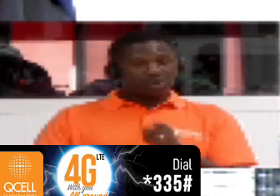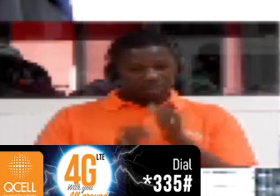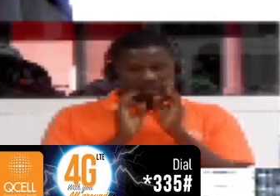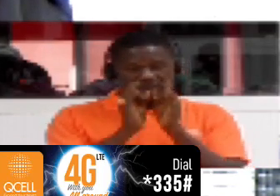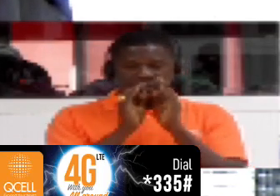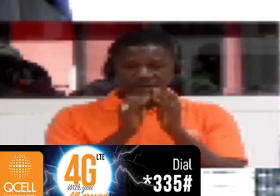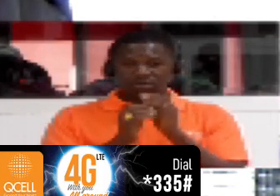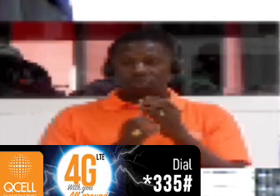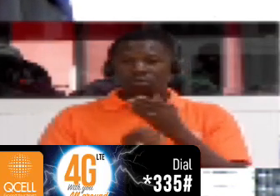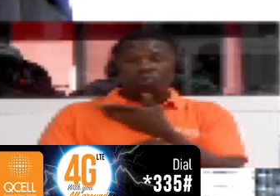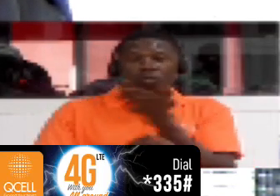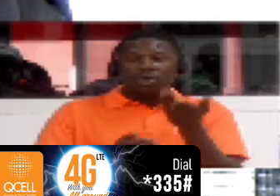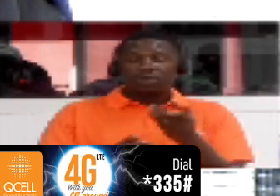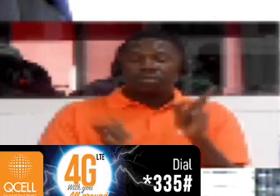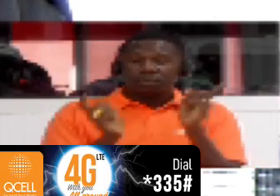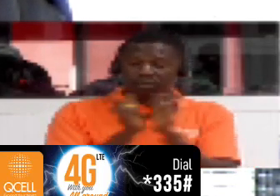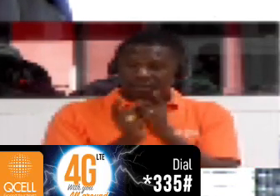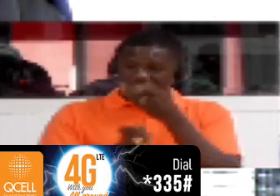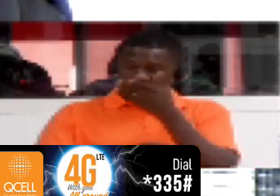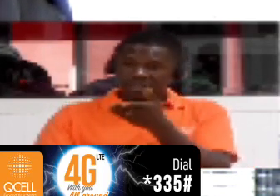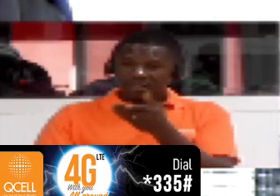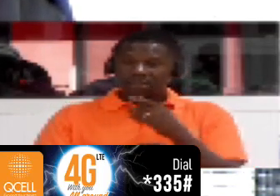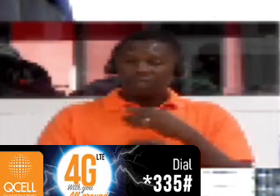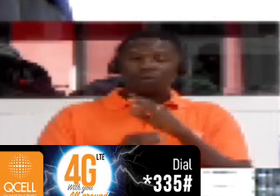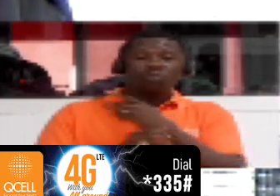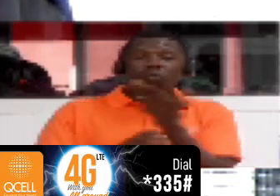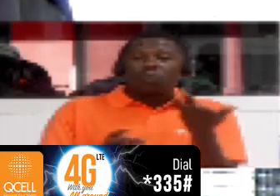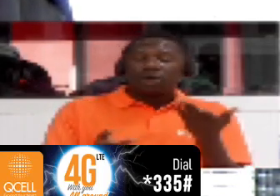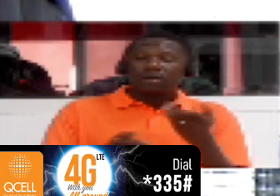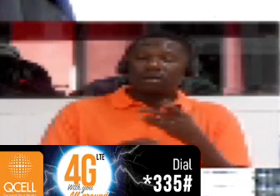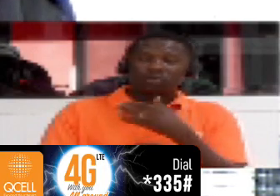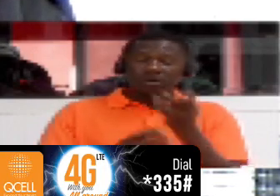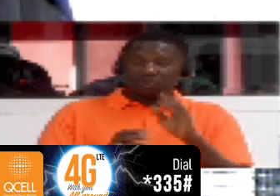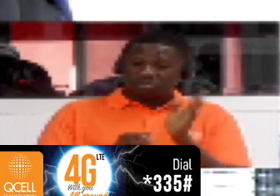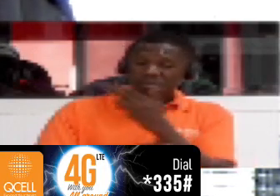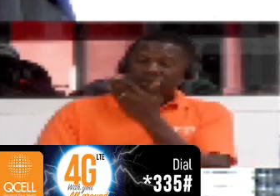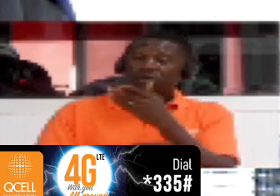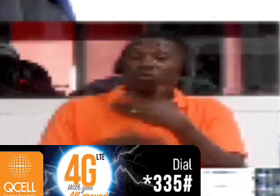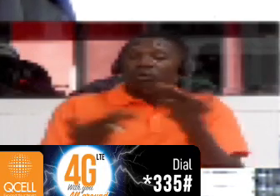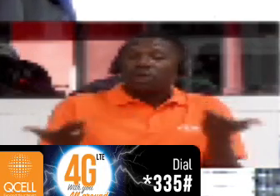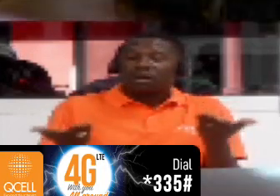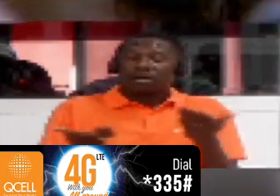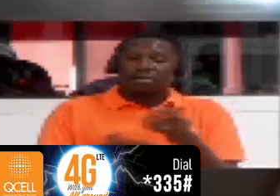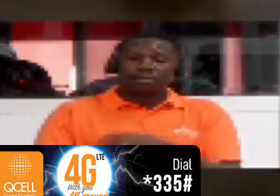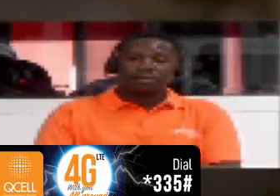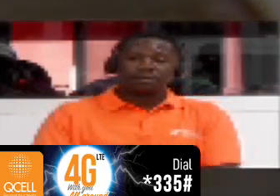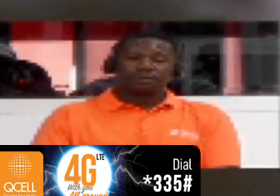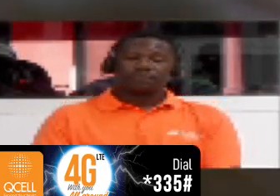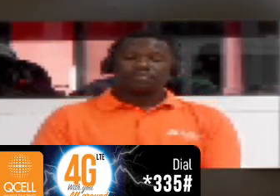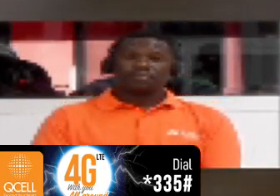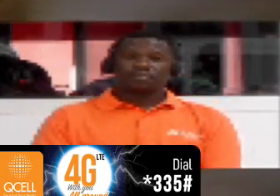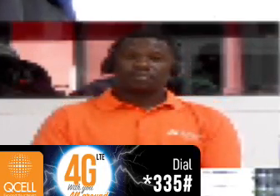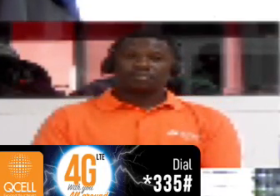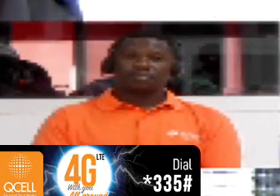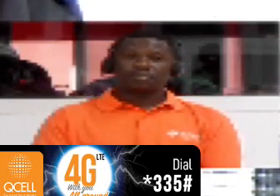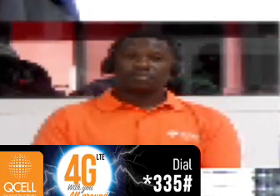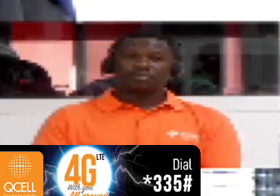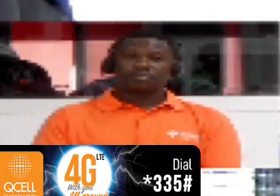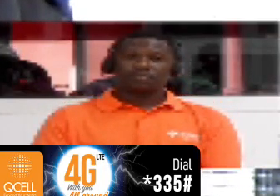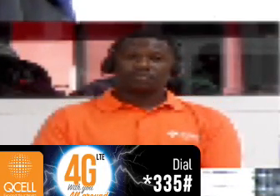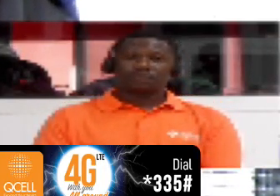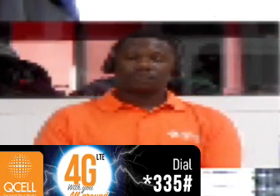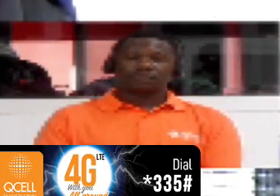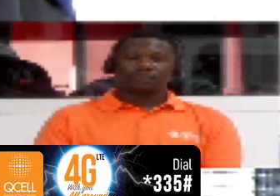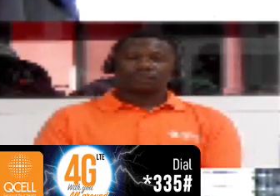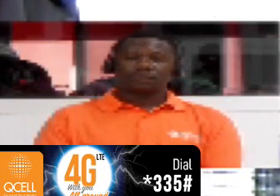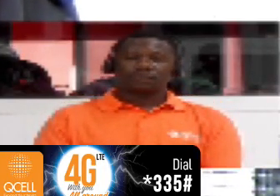should be able to tell them why they are meeting there and where they will be going to. Parente ngaji ko jemolem ibe mimple